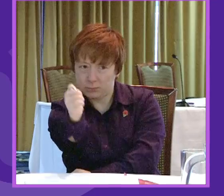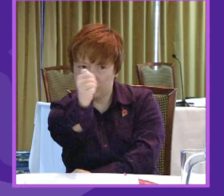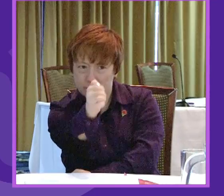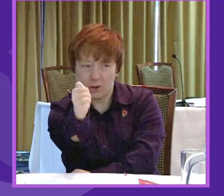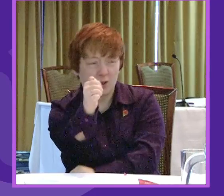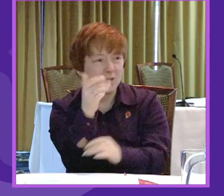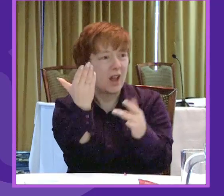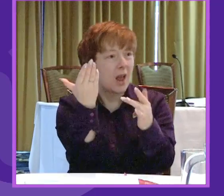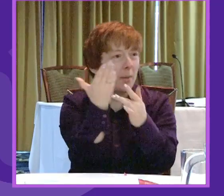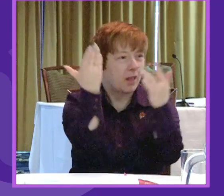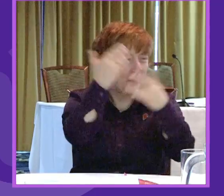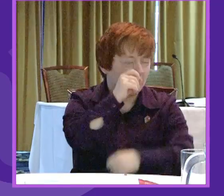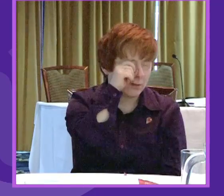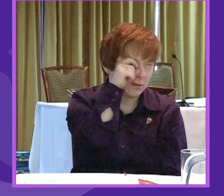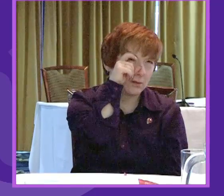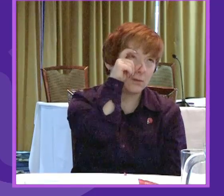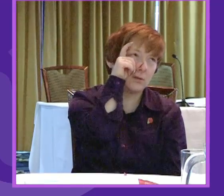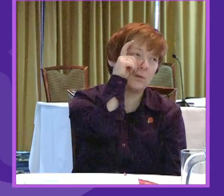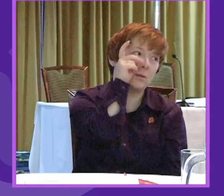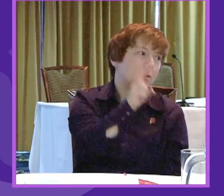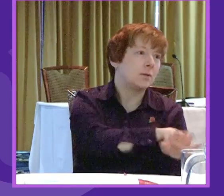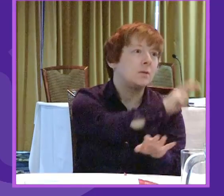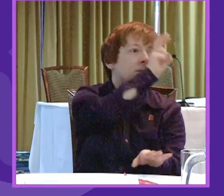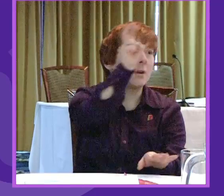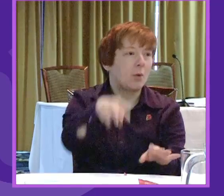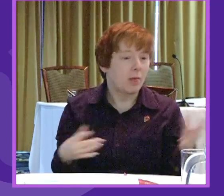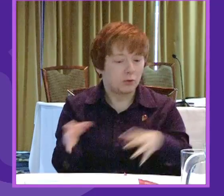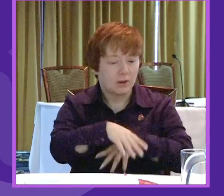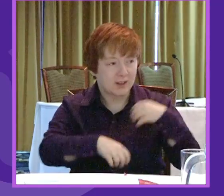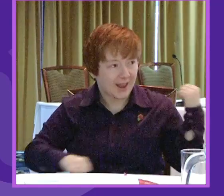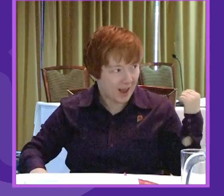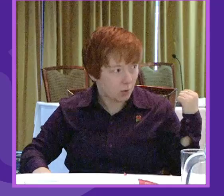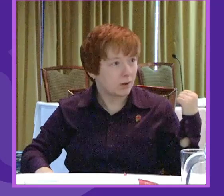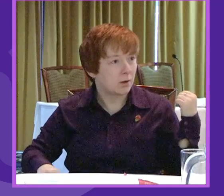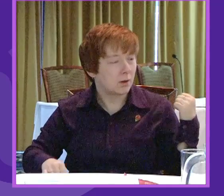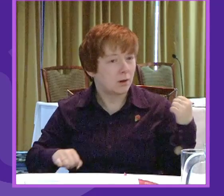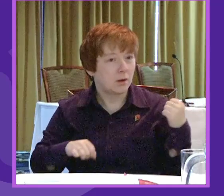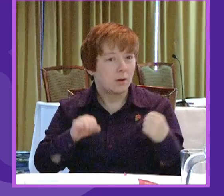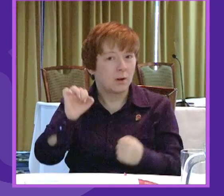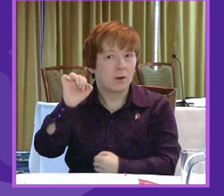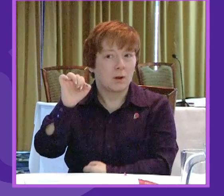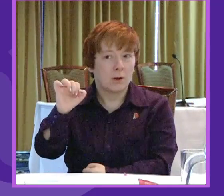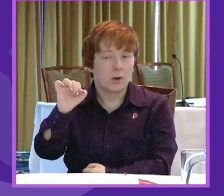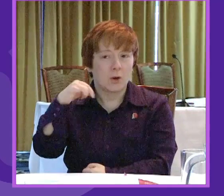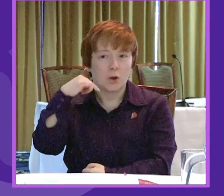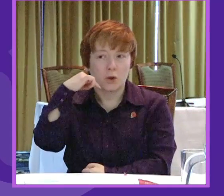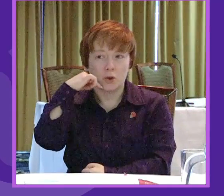to video it, and it's her in the middle of the night. You can see she's just got out of bed, she's in a dressing gown, and her son